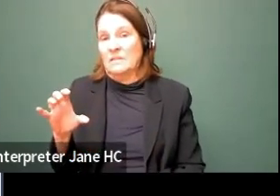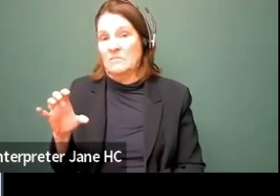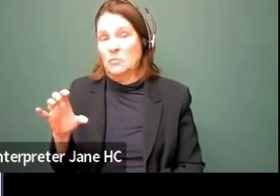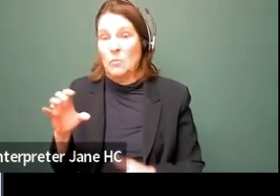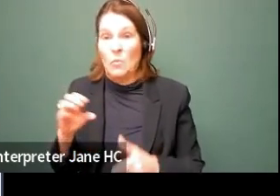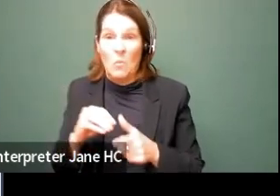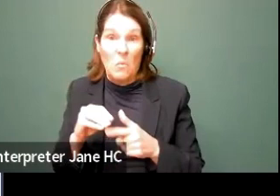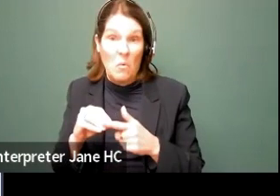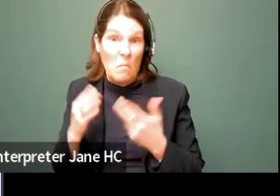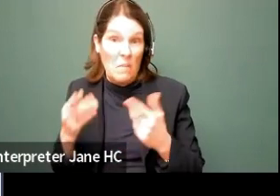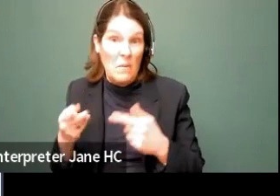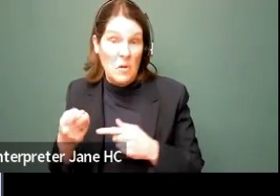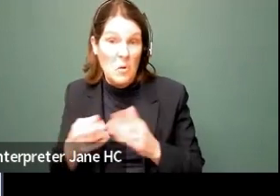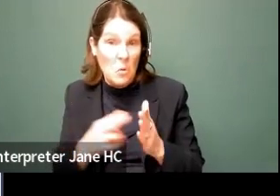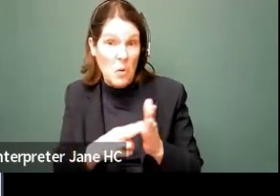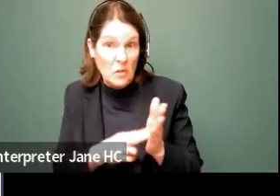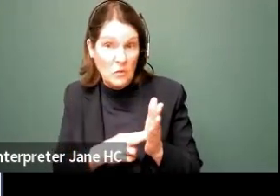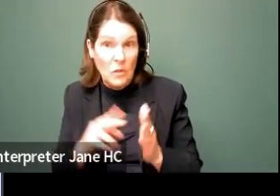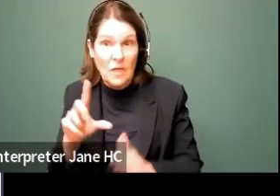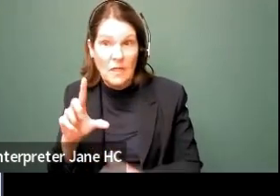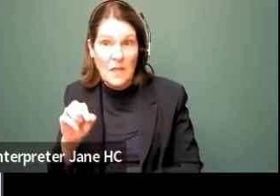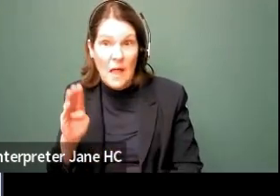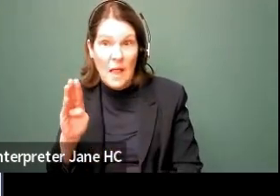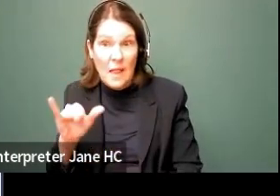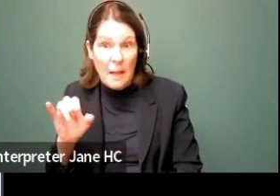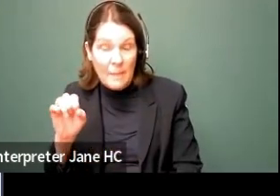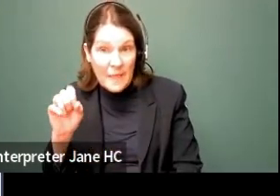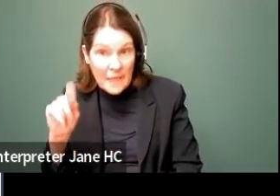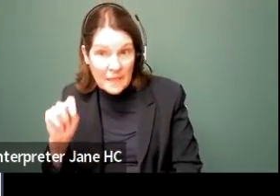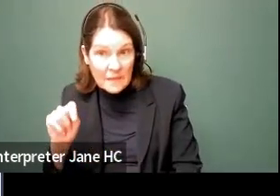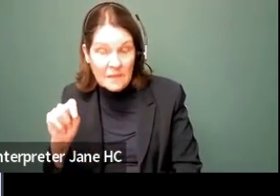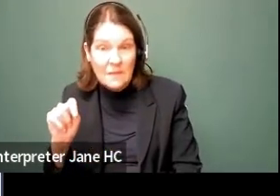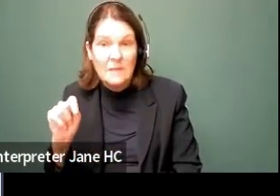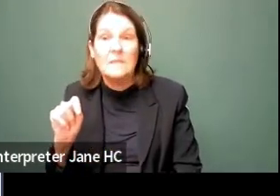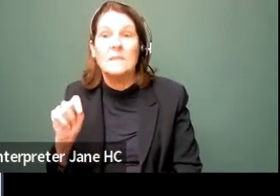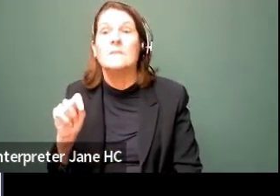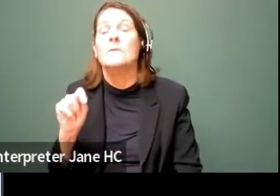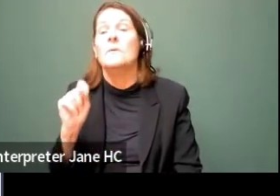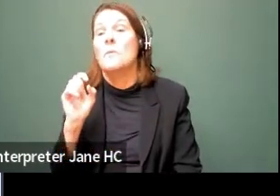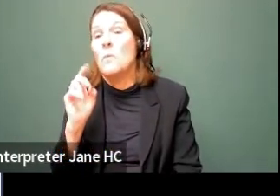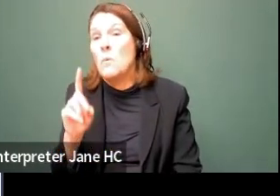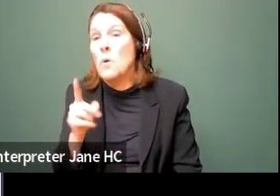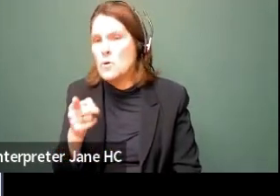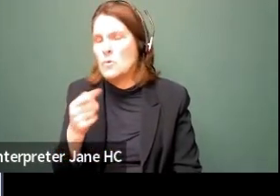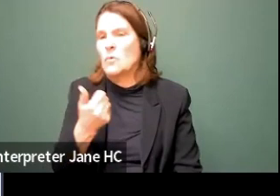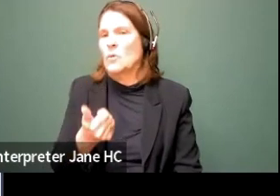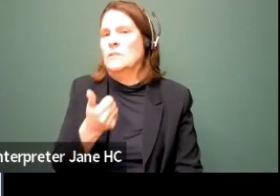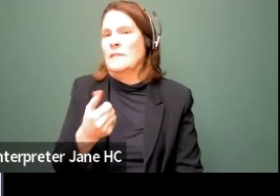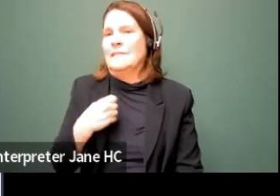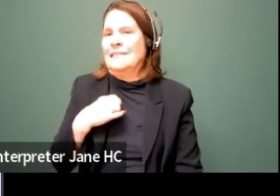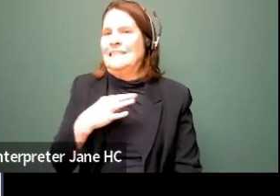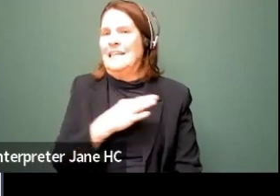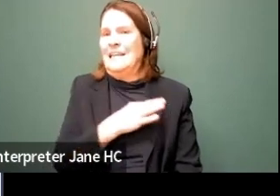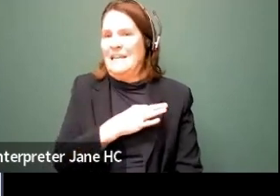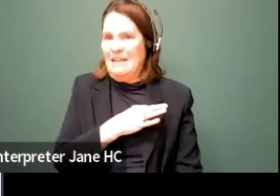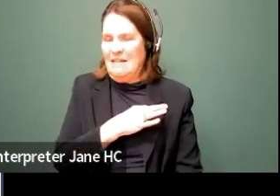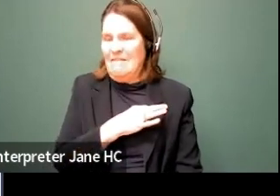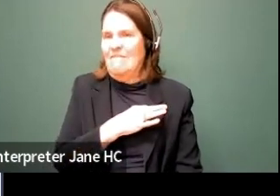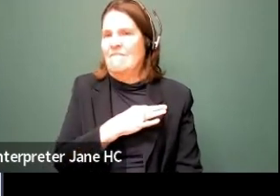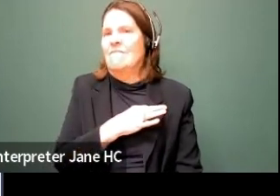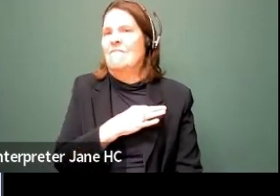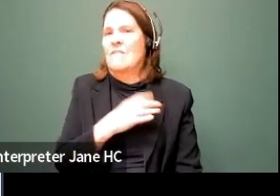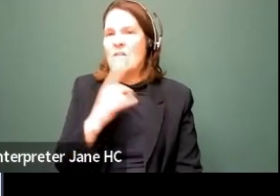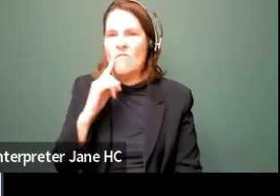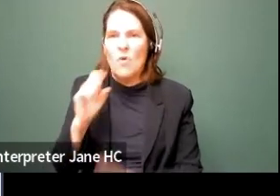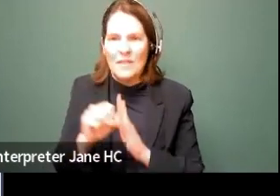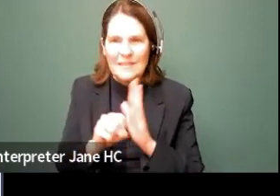registered as a lobbyist or if you were a staff member of a state agency, you could